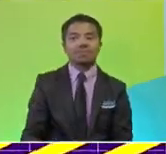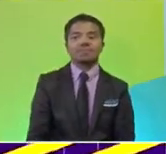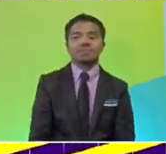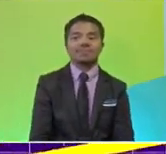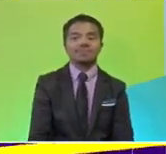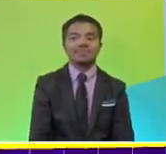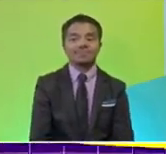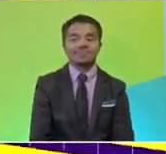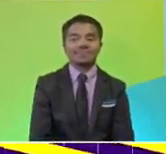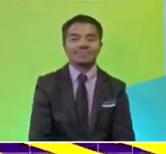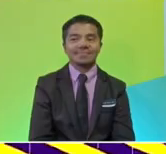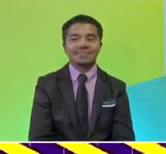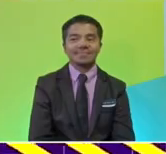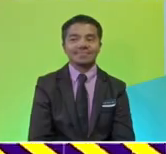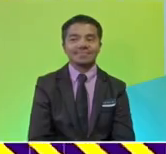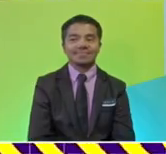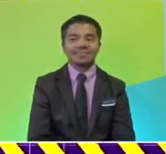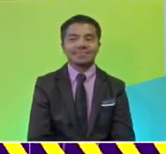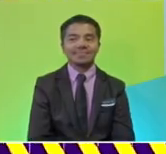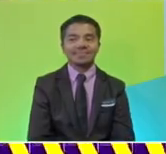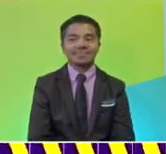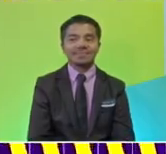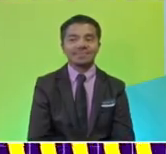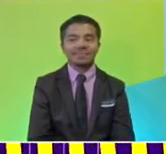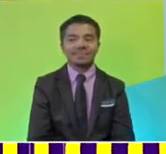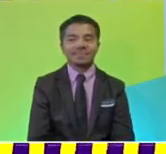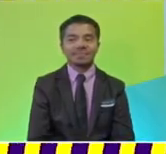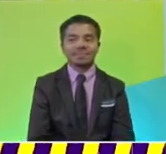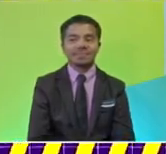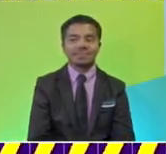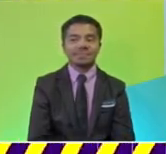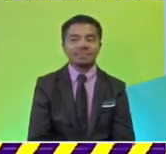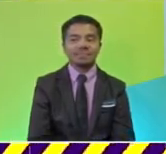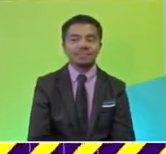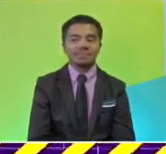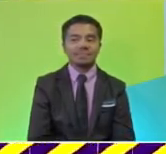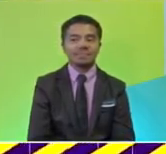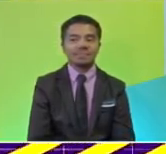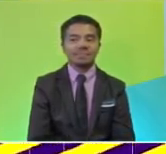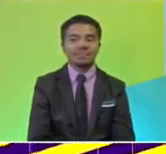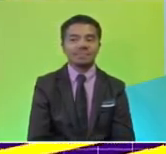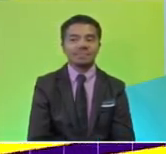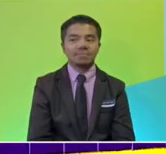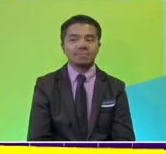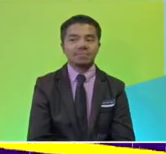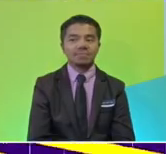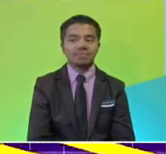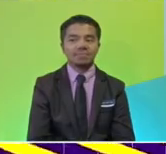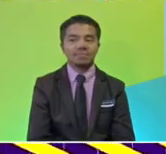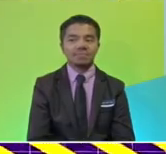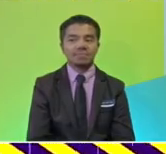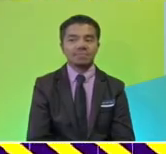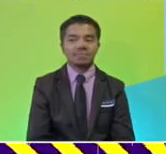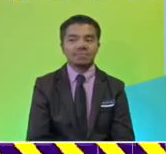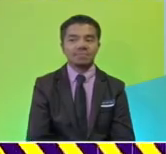I would pick A. So you pick A. So that is my opinion. Okay. I think Kuogelia. All right, let's see what the rest answer. Let's see what they have and then let's hear